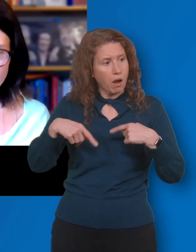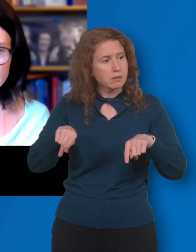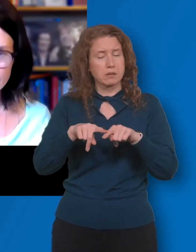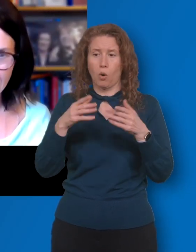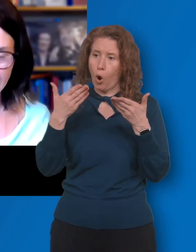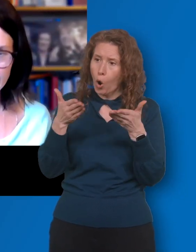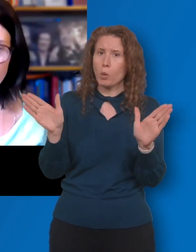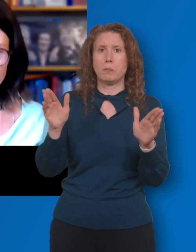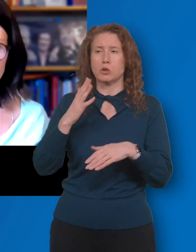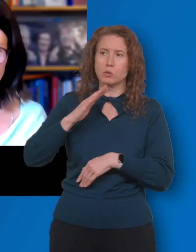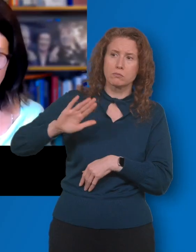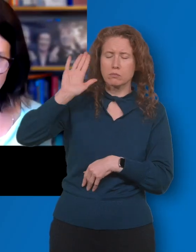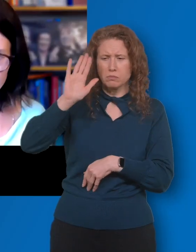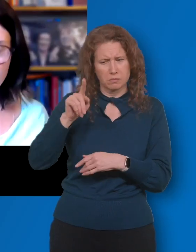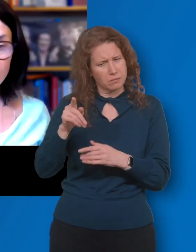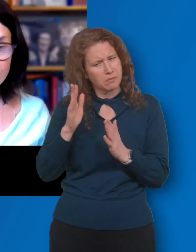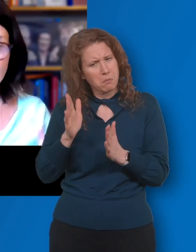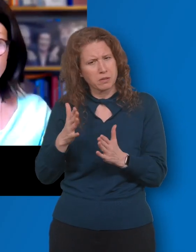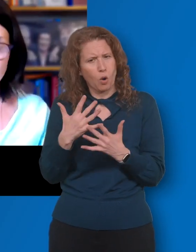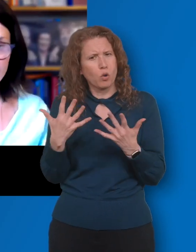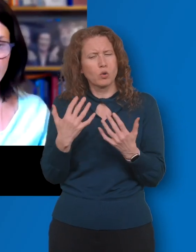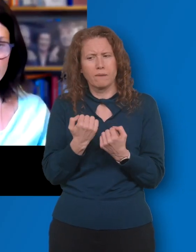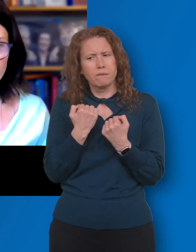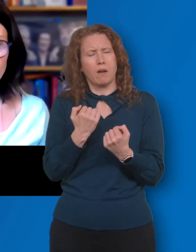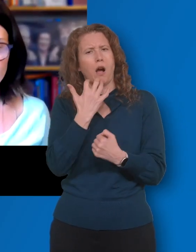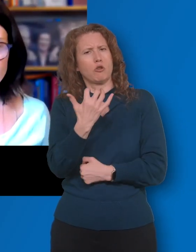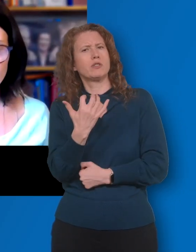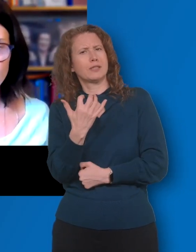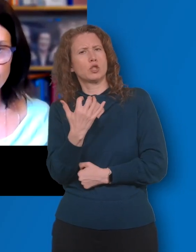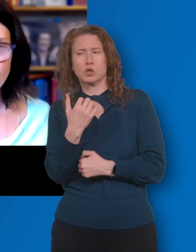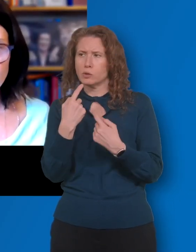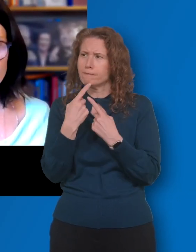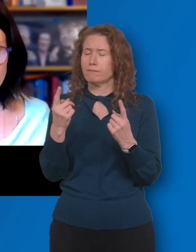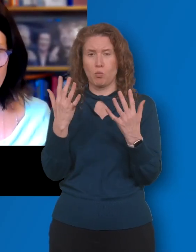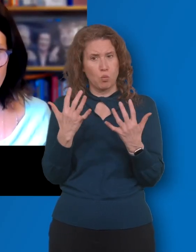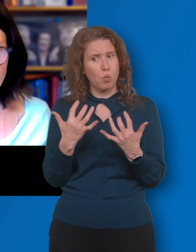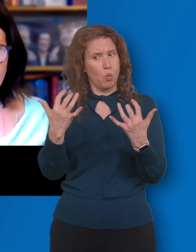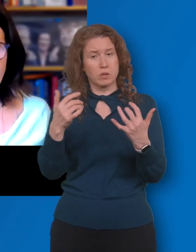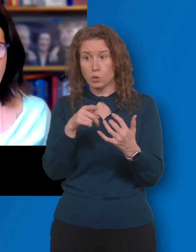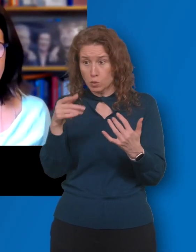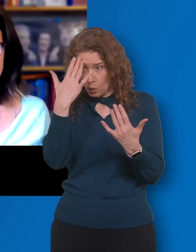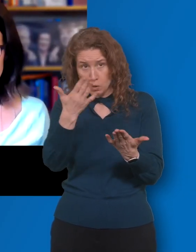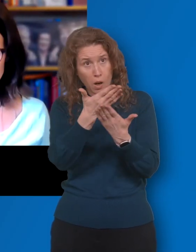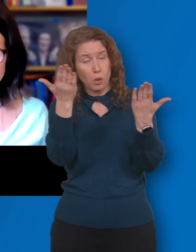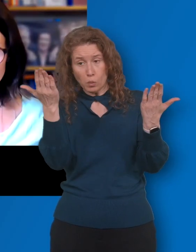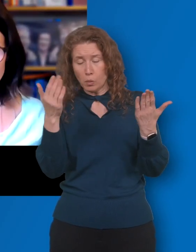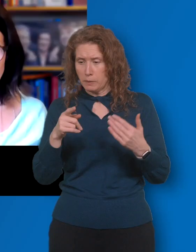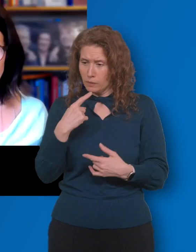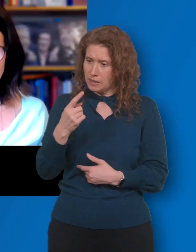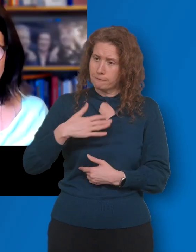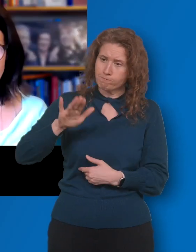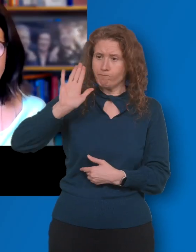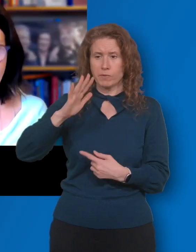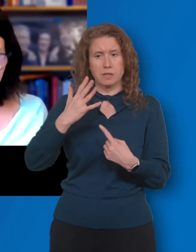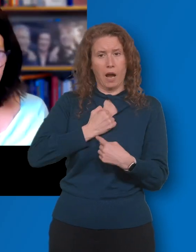this. This must have taken a lot of courage to say that in front of an audience whom you don't know. And I just wanted you to